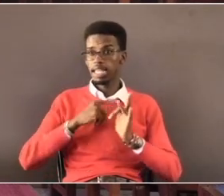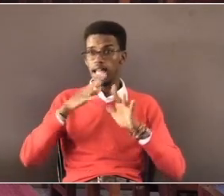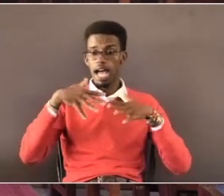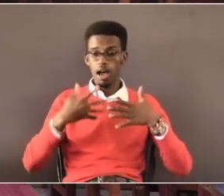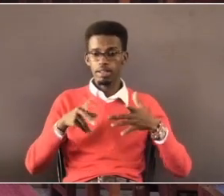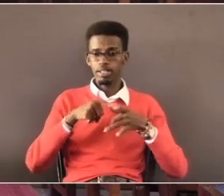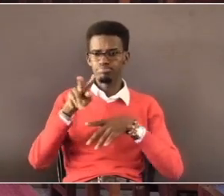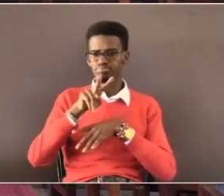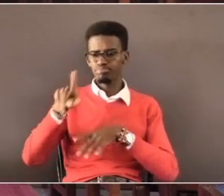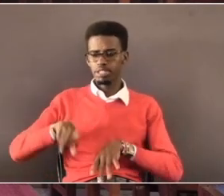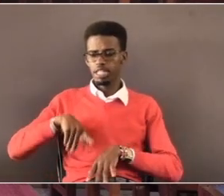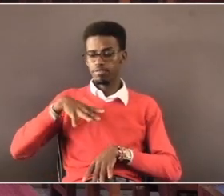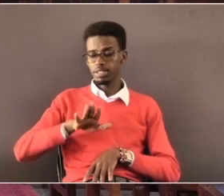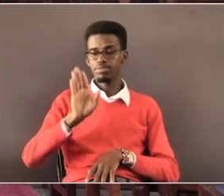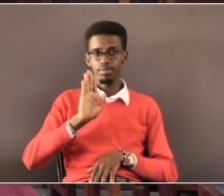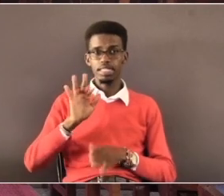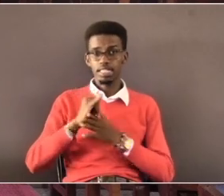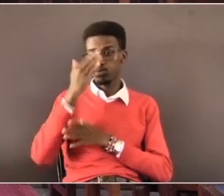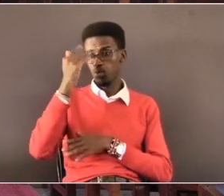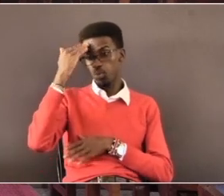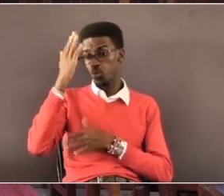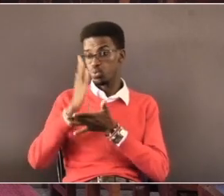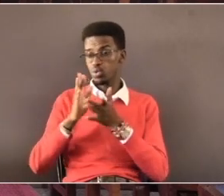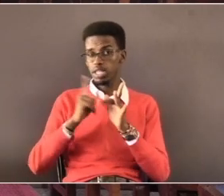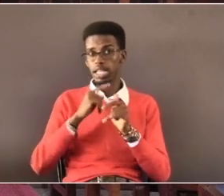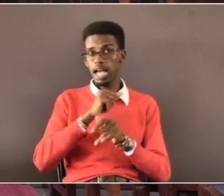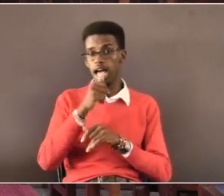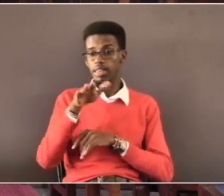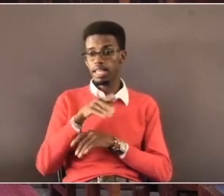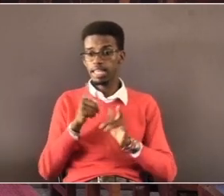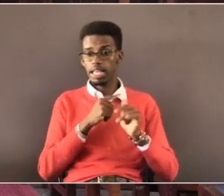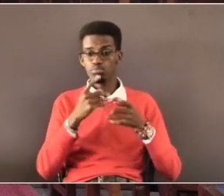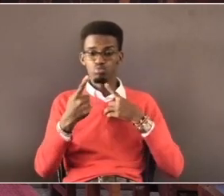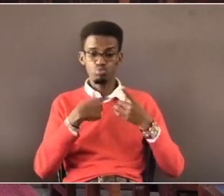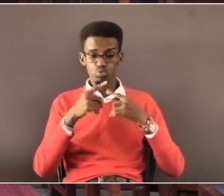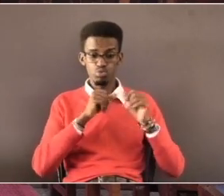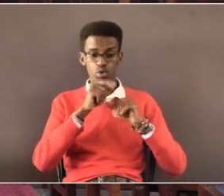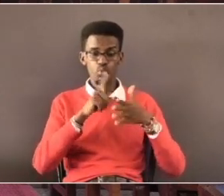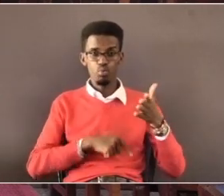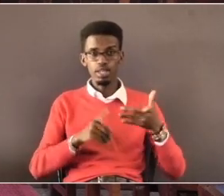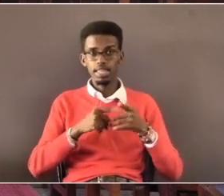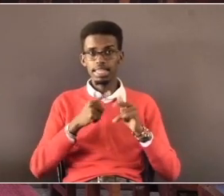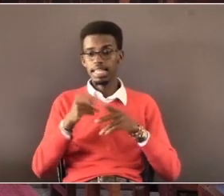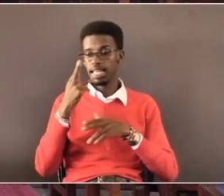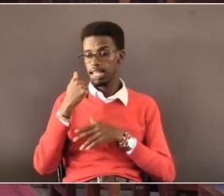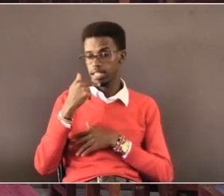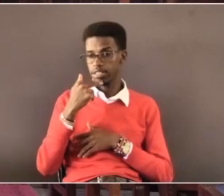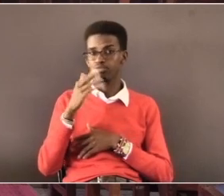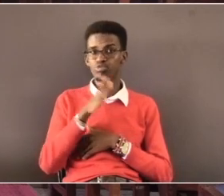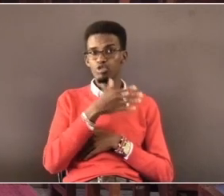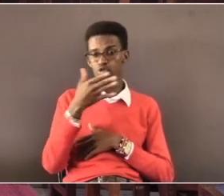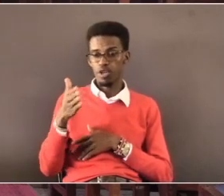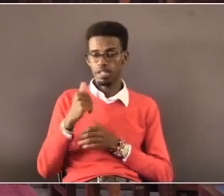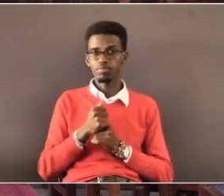view their life. And that's where you realize, even in other episodes we'll be talking about, like, what are the red flags? When someone